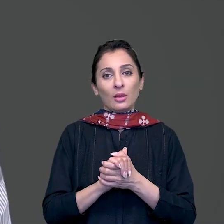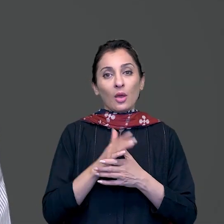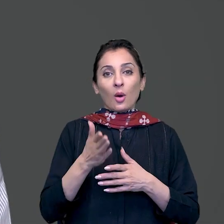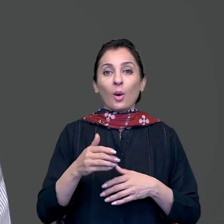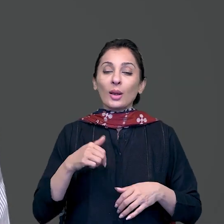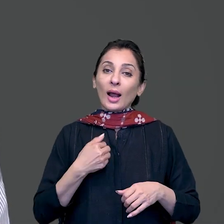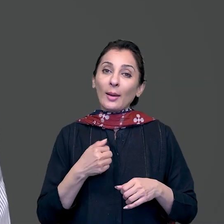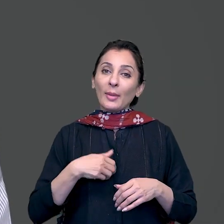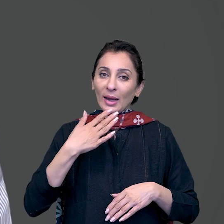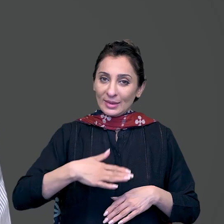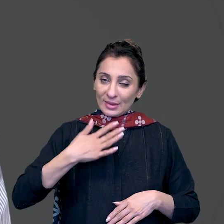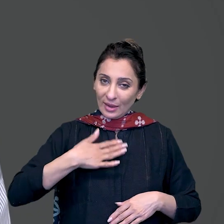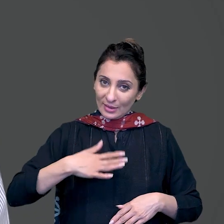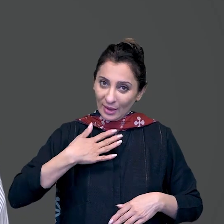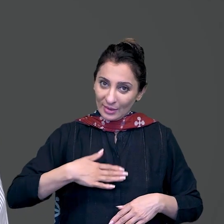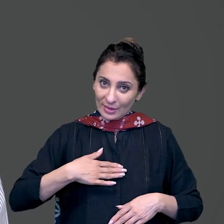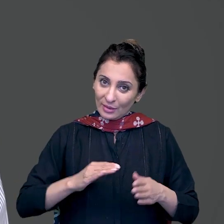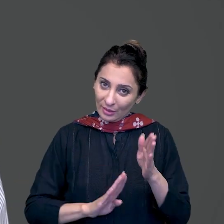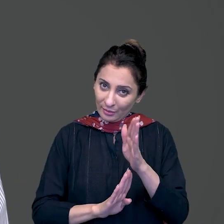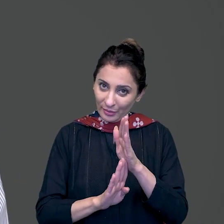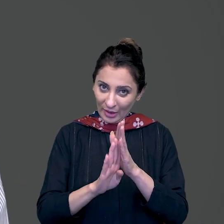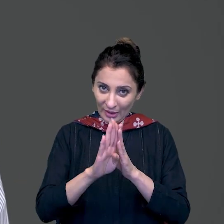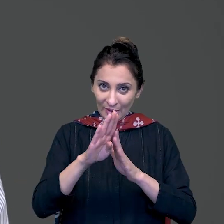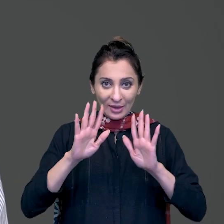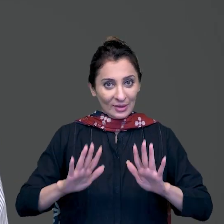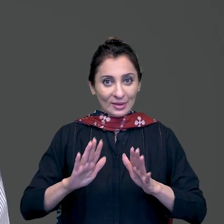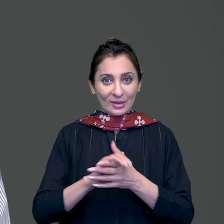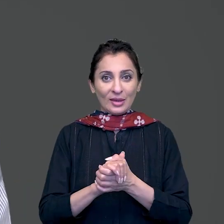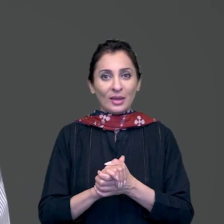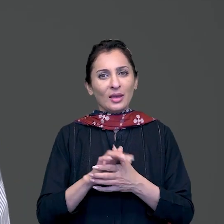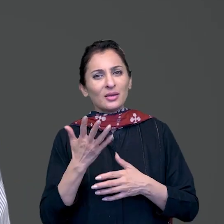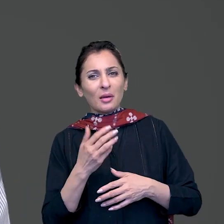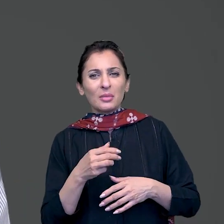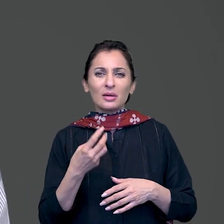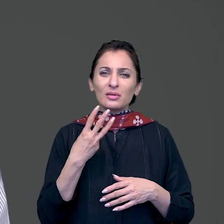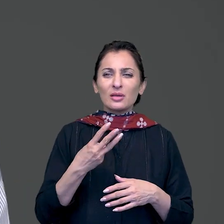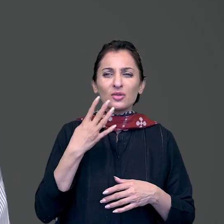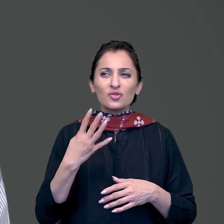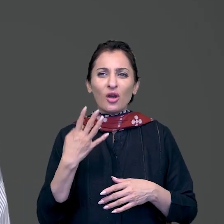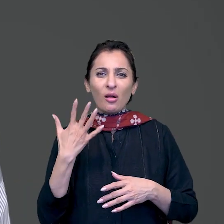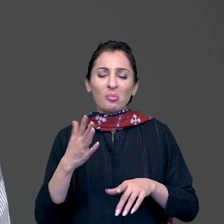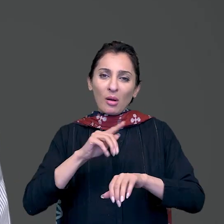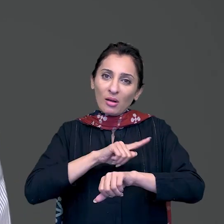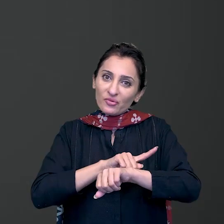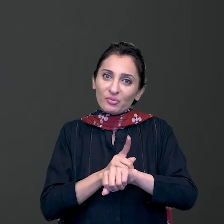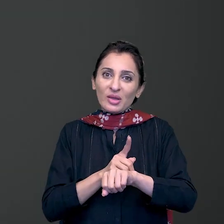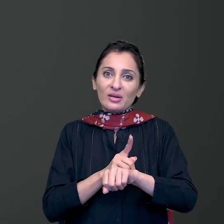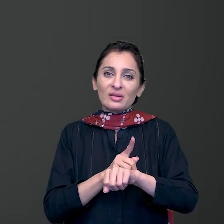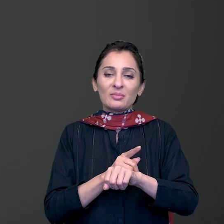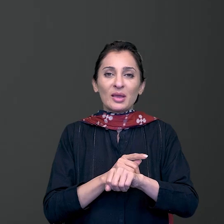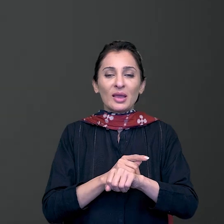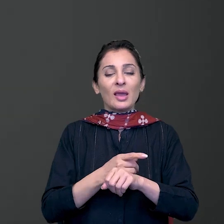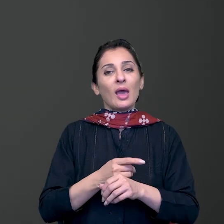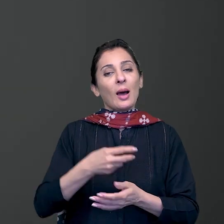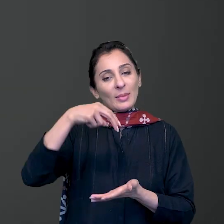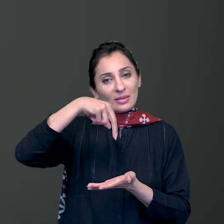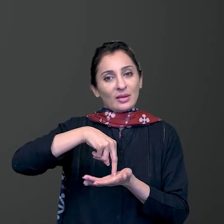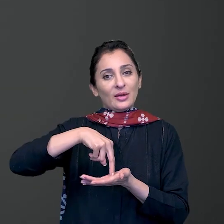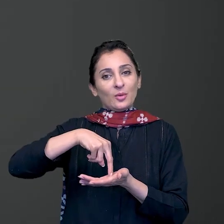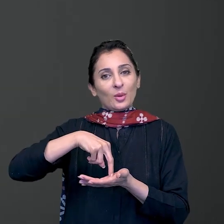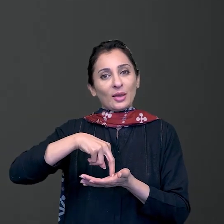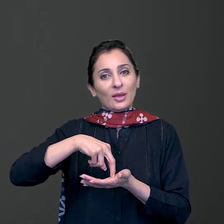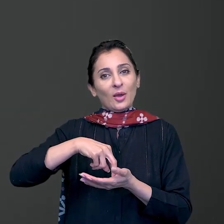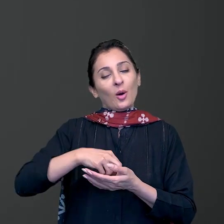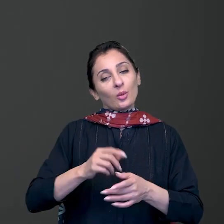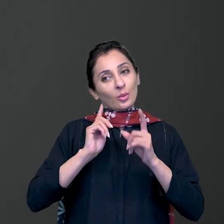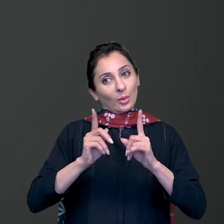make fun of you or do anything, and that you should just speak your heart out when you get to that stage. They're just 3, 4, 5 minutes in the